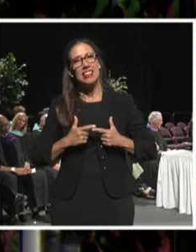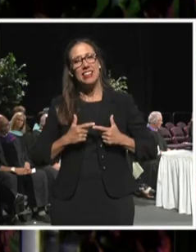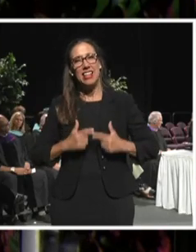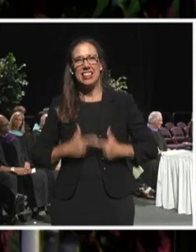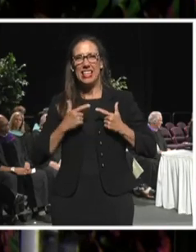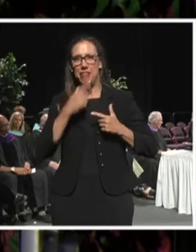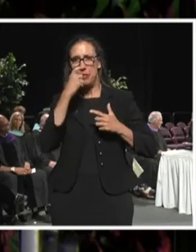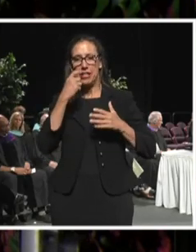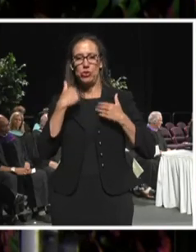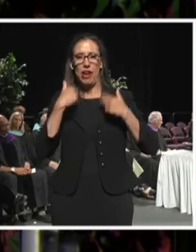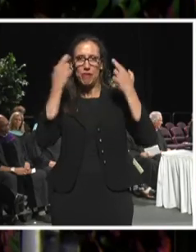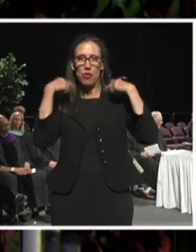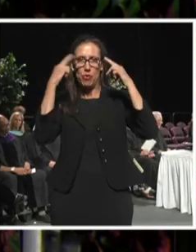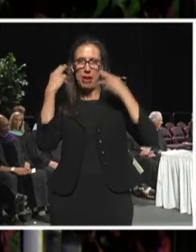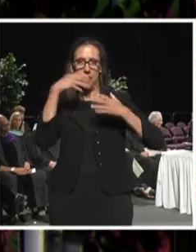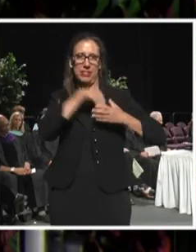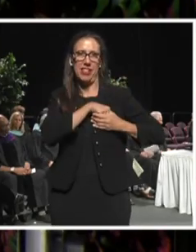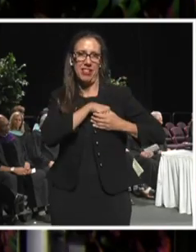ram at heart.